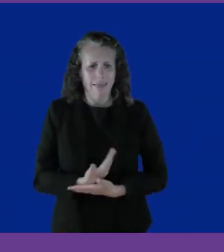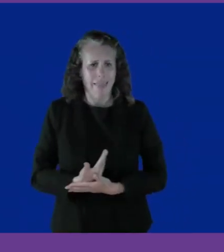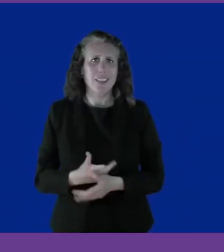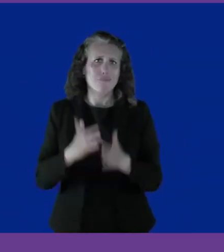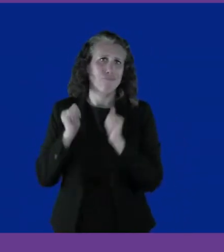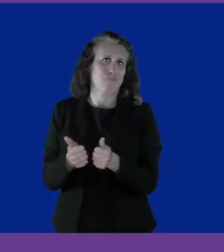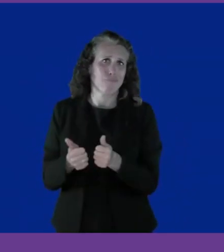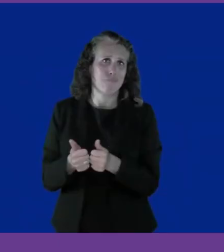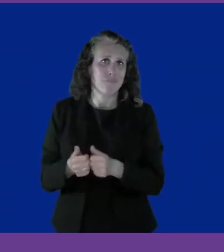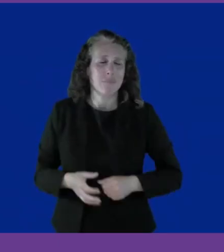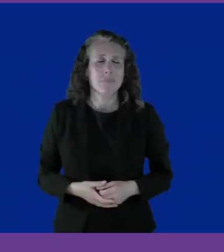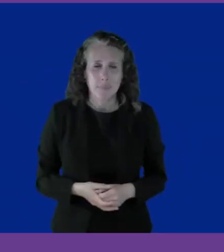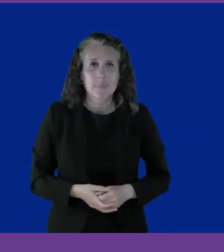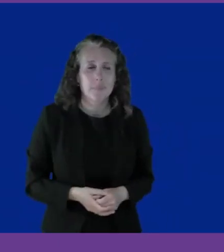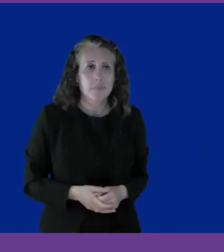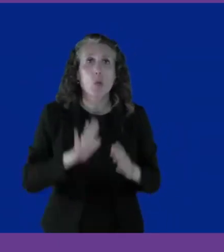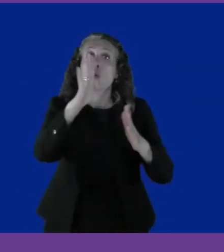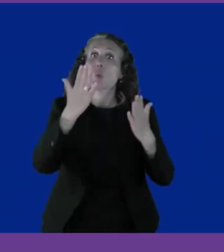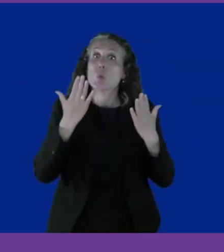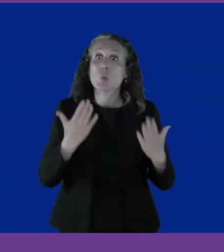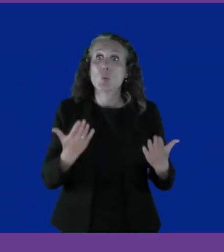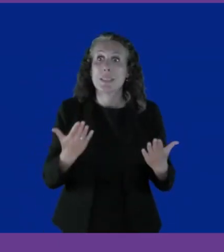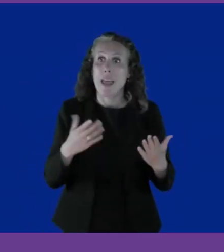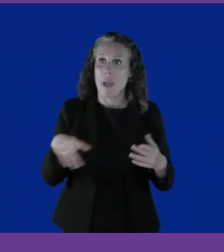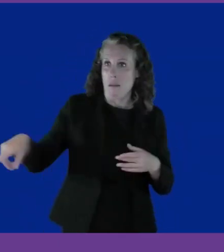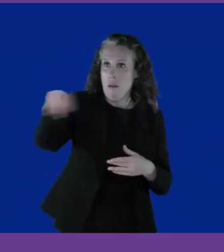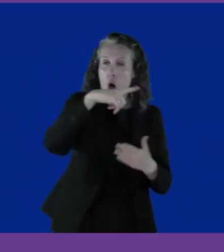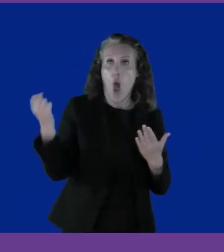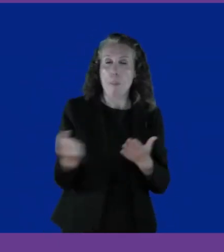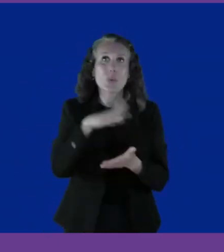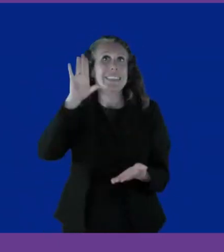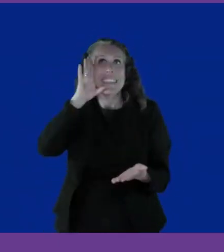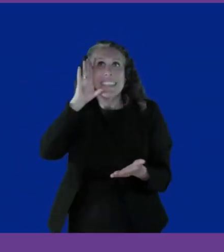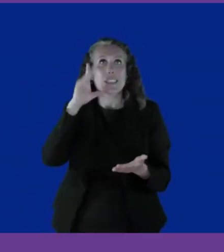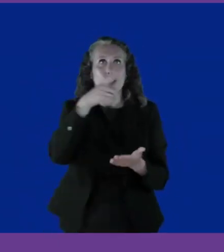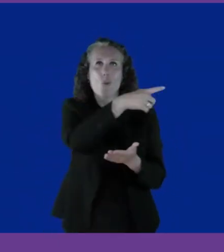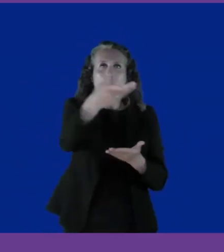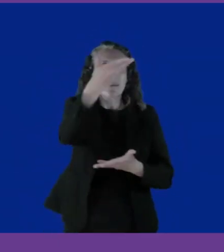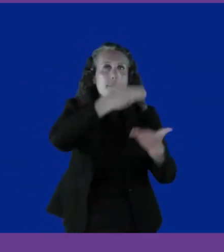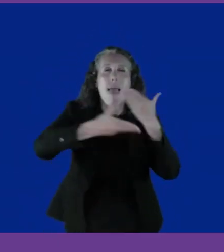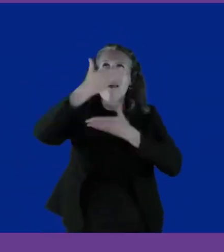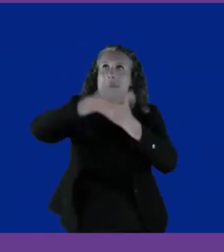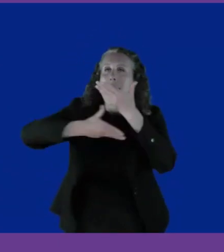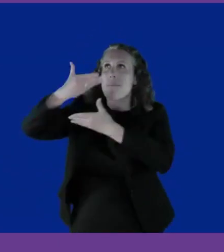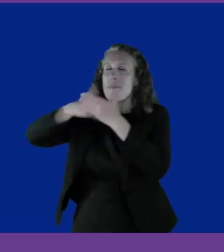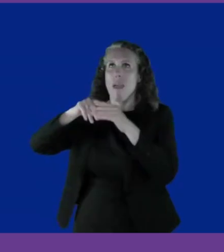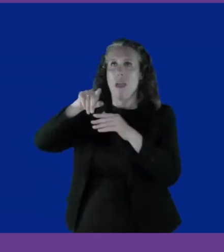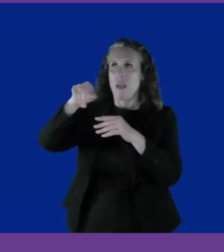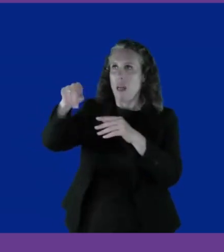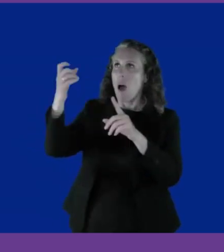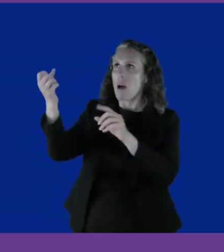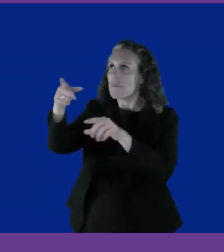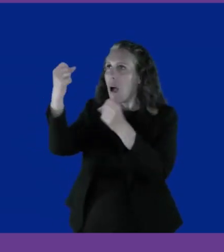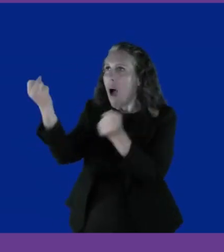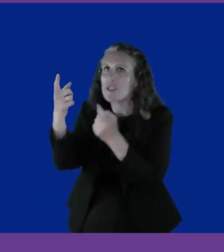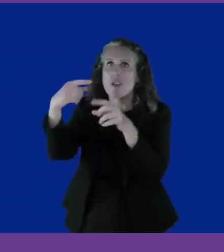today we have the opportunity to listen to those that are making it possible. So it's great to learn